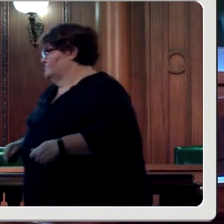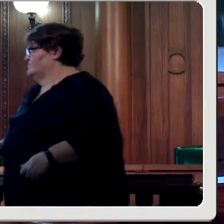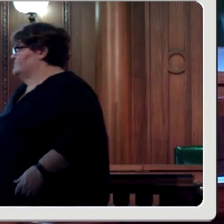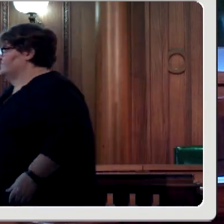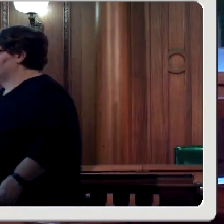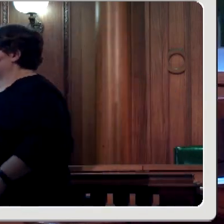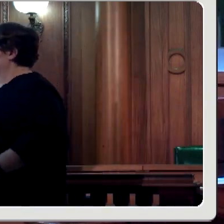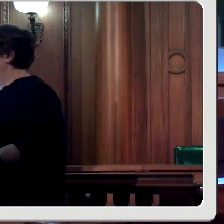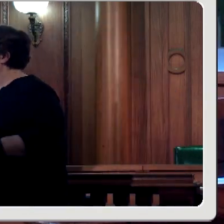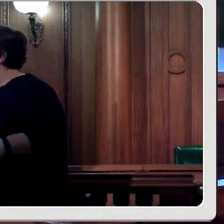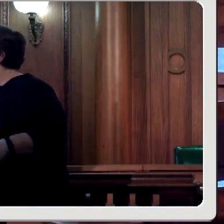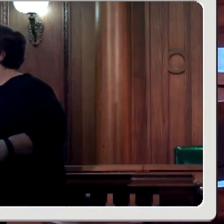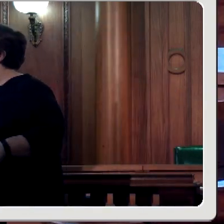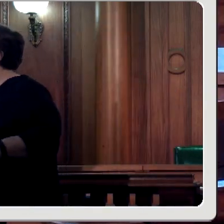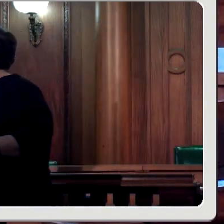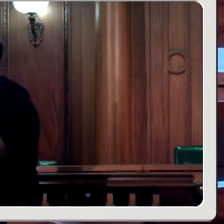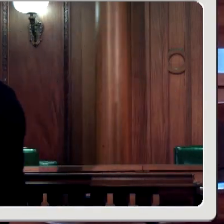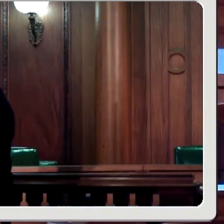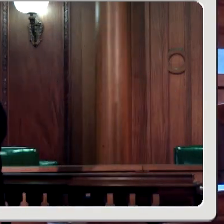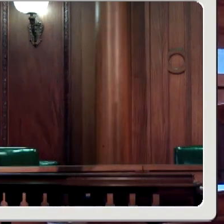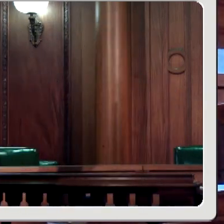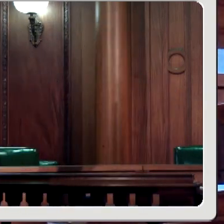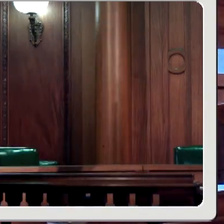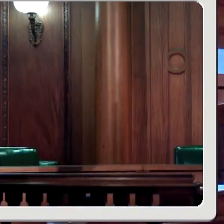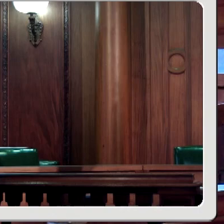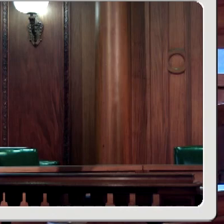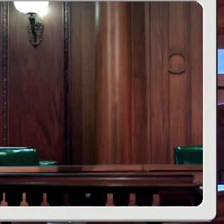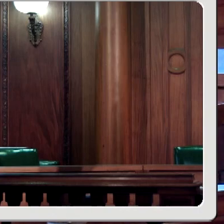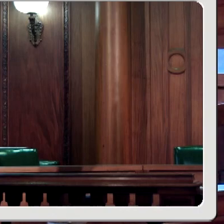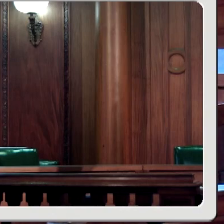Thank you, Dr. Hessler. Thank you, Dr. Roose.